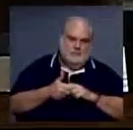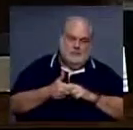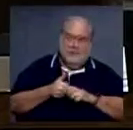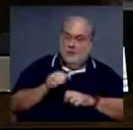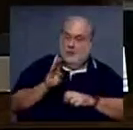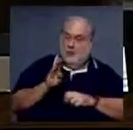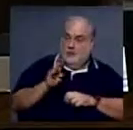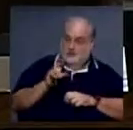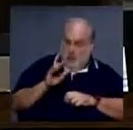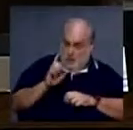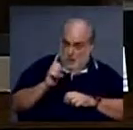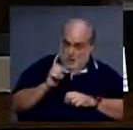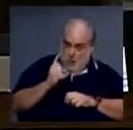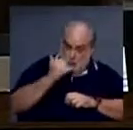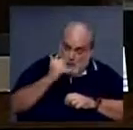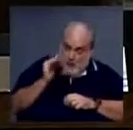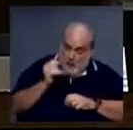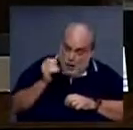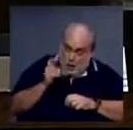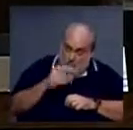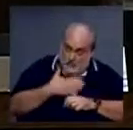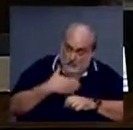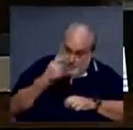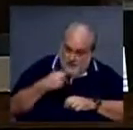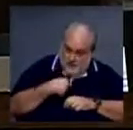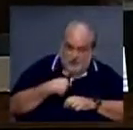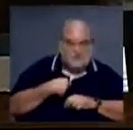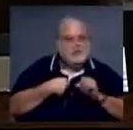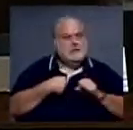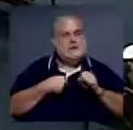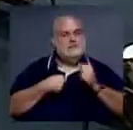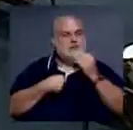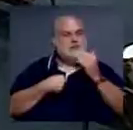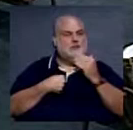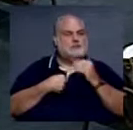Bruce, do you want to call Baker, or do you Sure, I want me will. to call him? Okay.